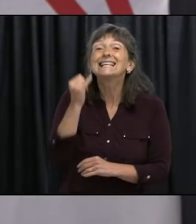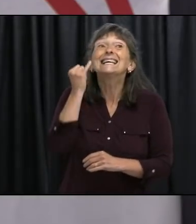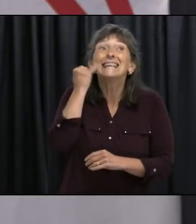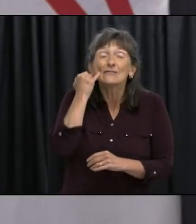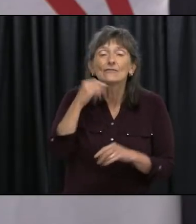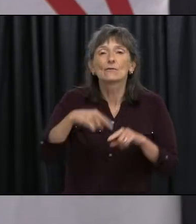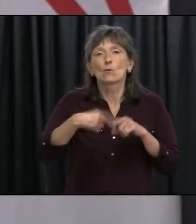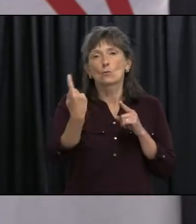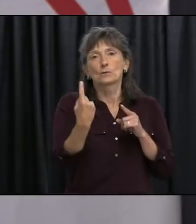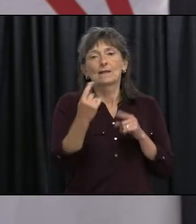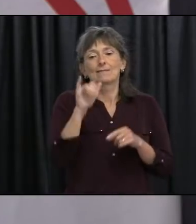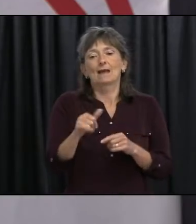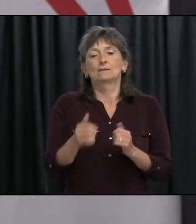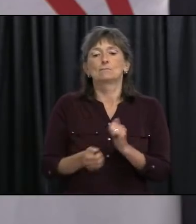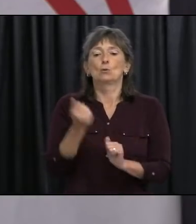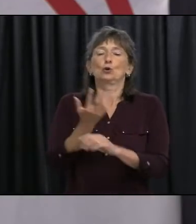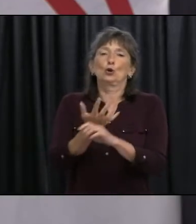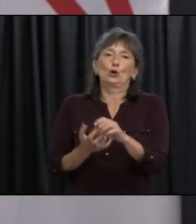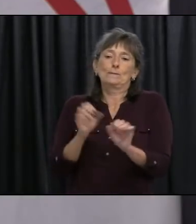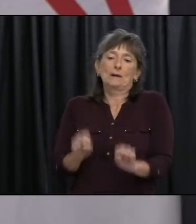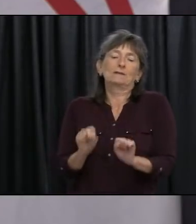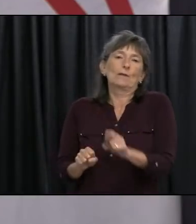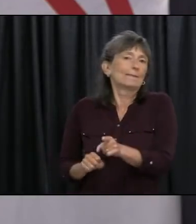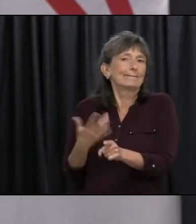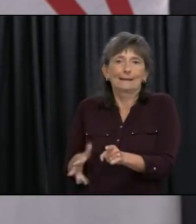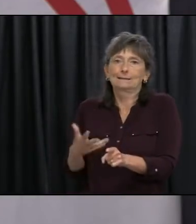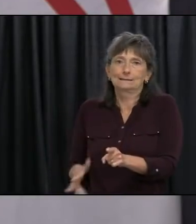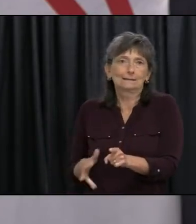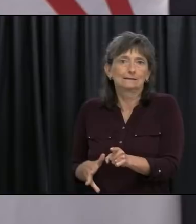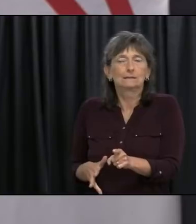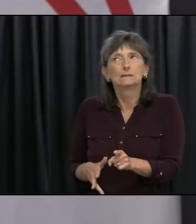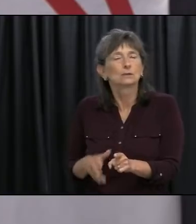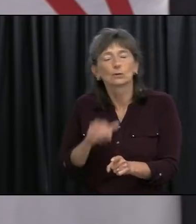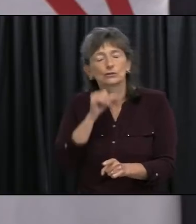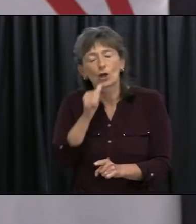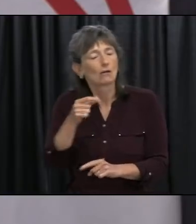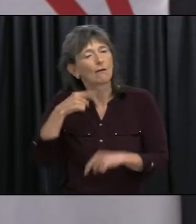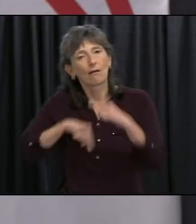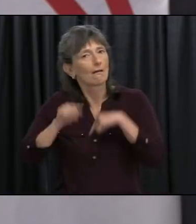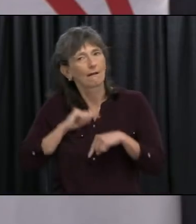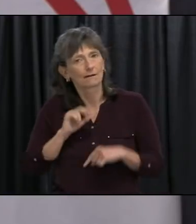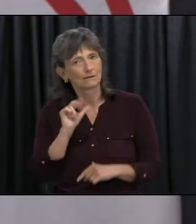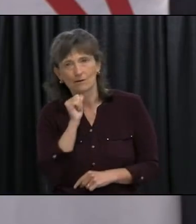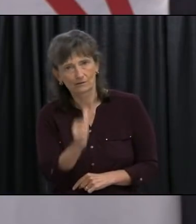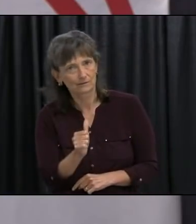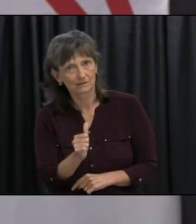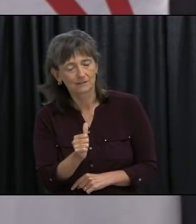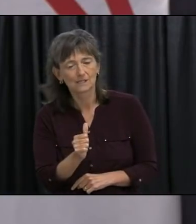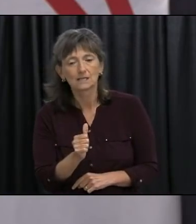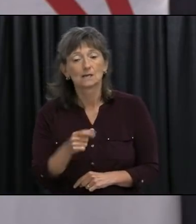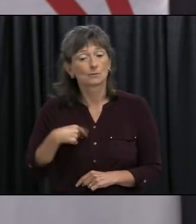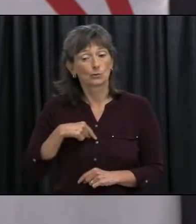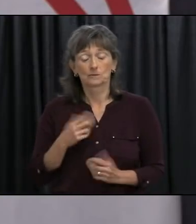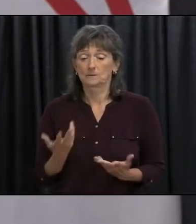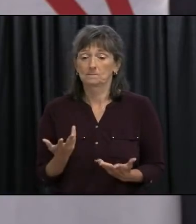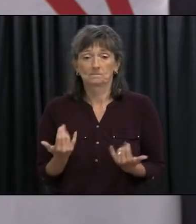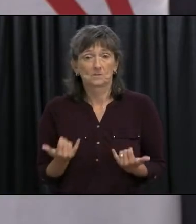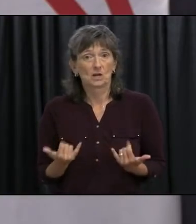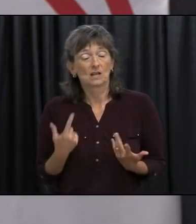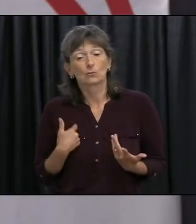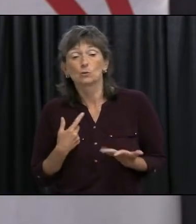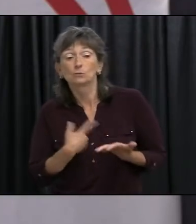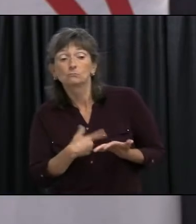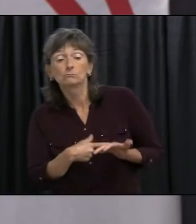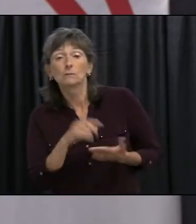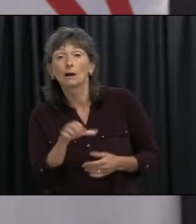date that we could consider opening up. So we're very consistent with our approach with all of this. So that is where we are today, and we'll speak to